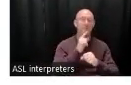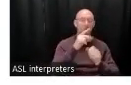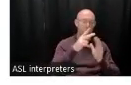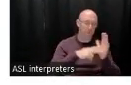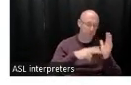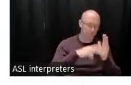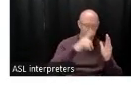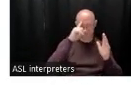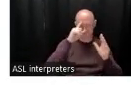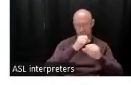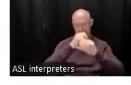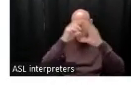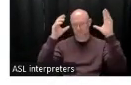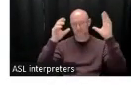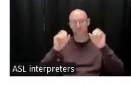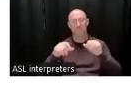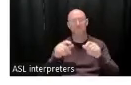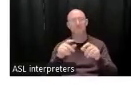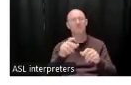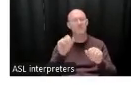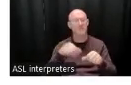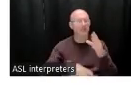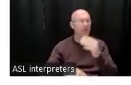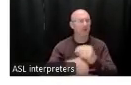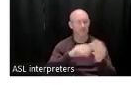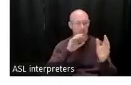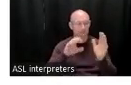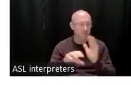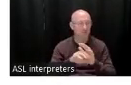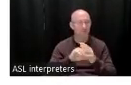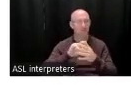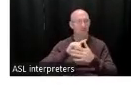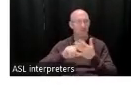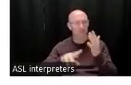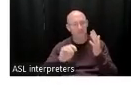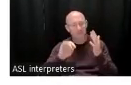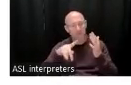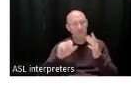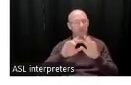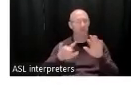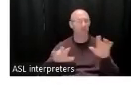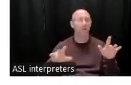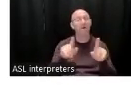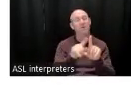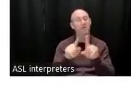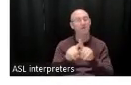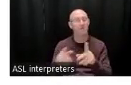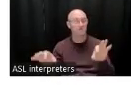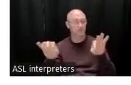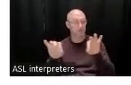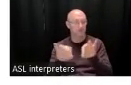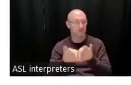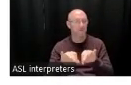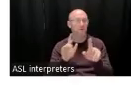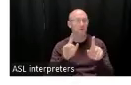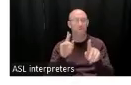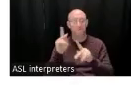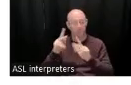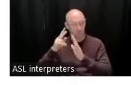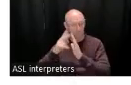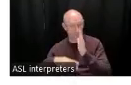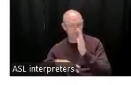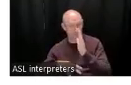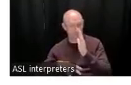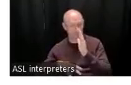can bring in visual elements sometimes to include that, but it's also important for reviewers to